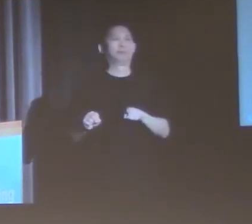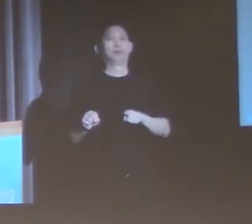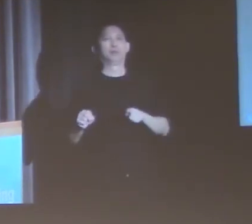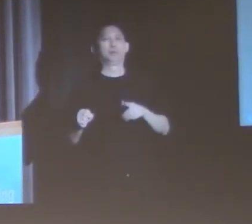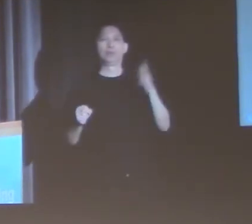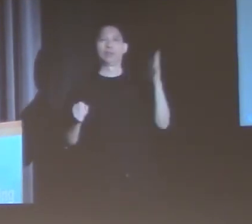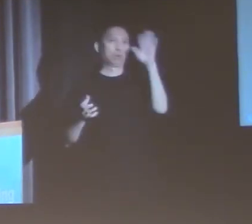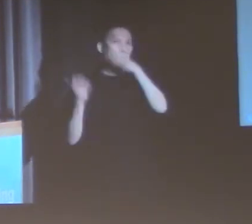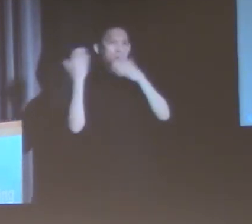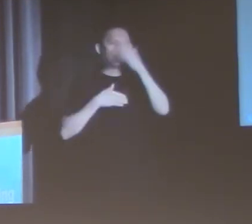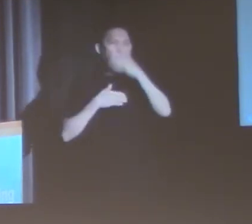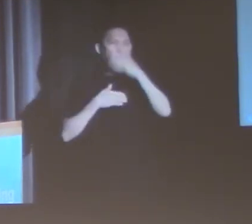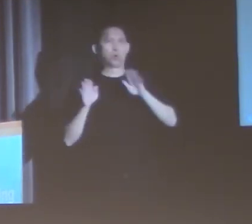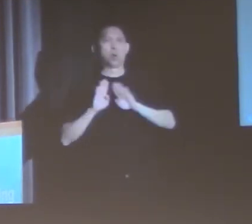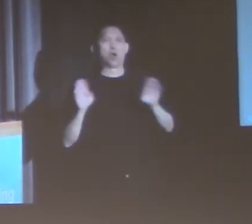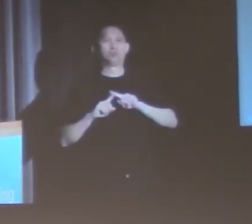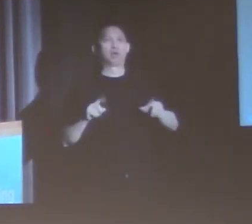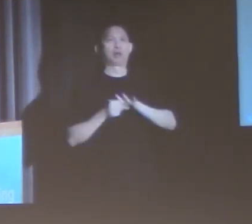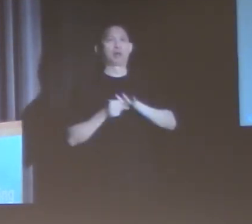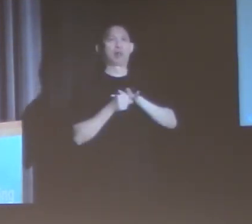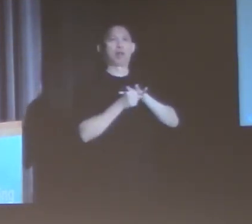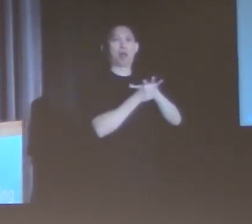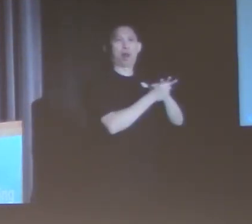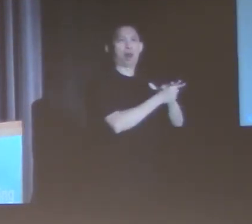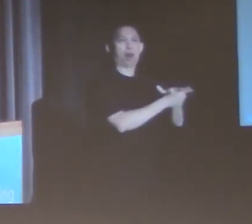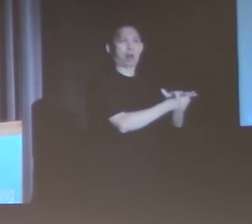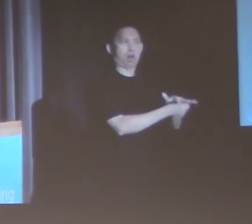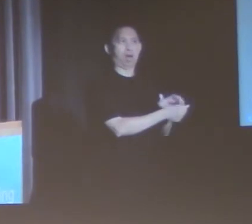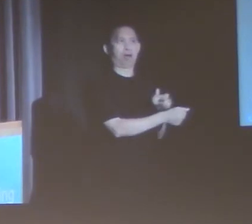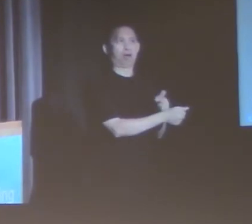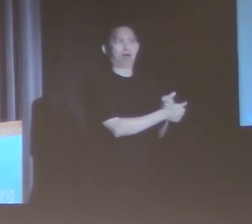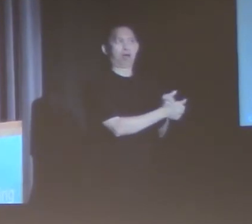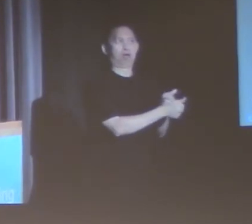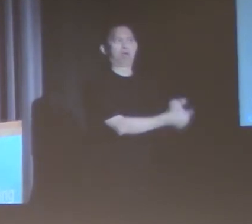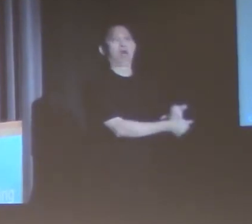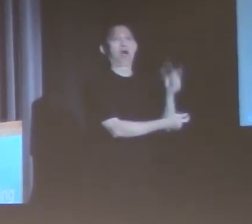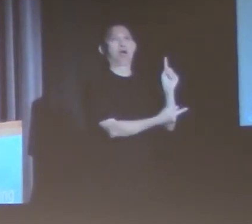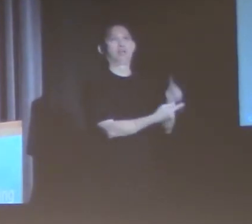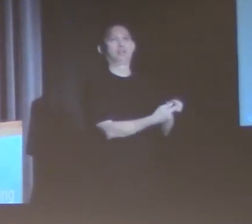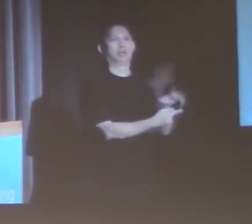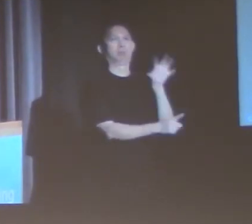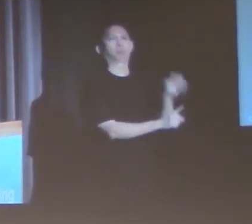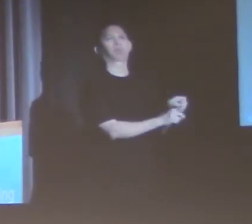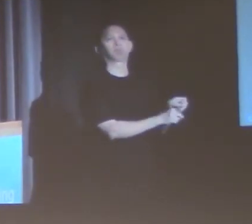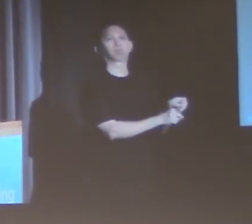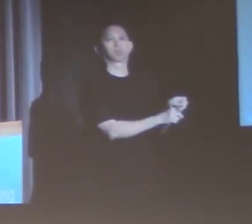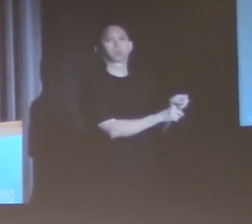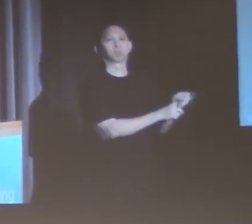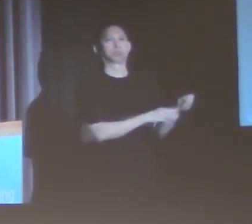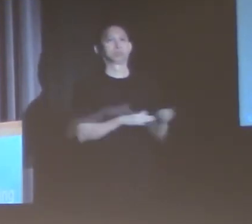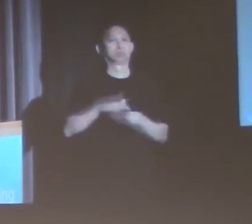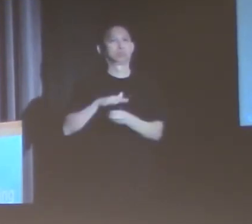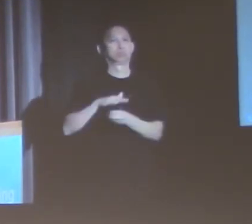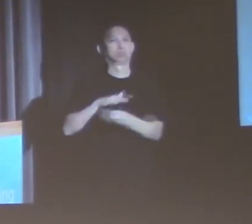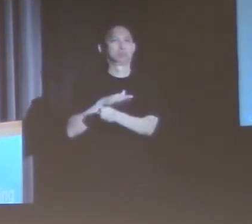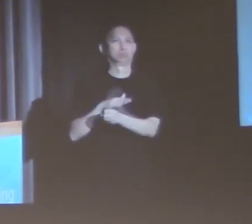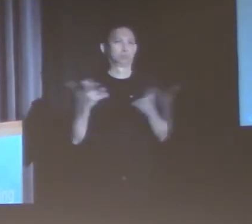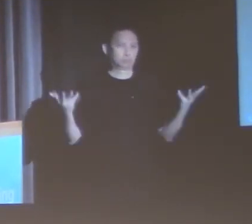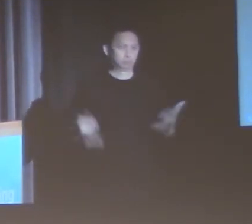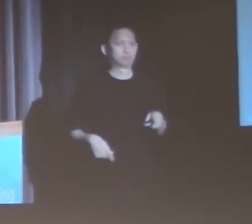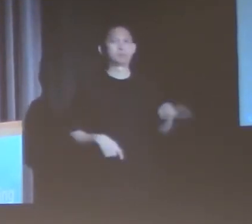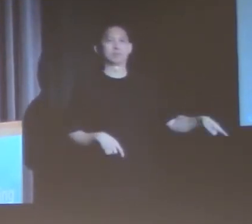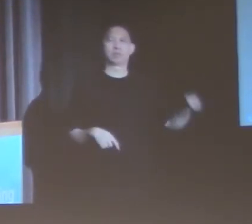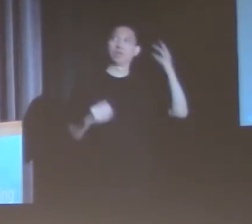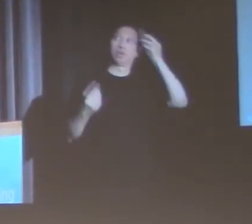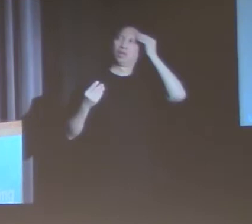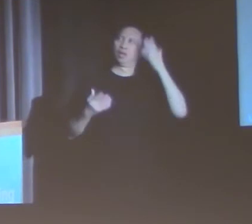lives. And he's become very aware of that, in the telling of this film, and in thinking, well, like, how's my story living in the